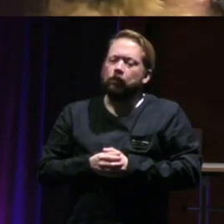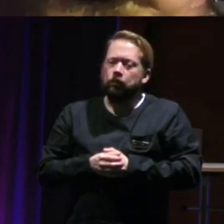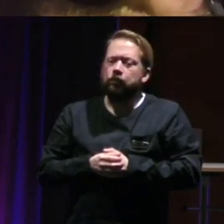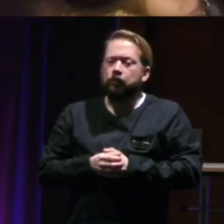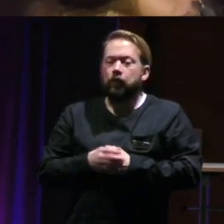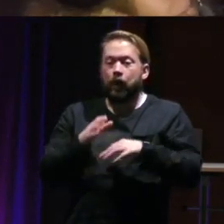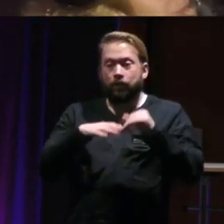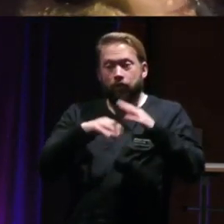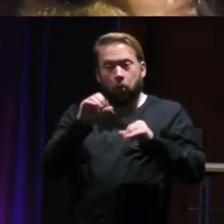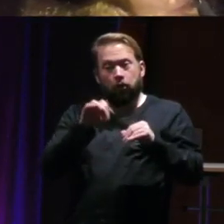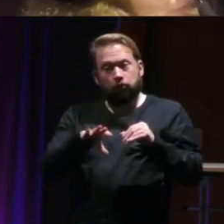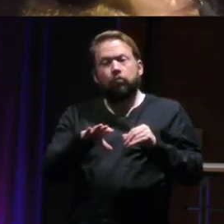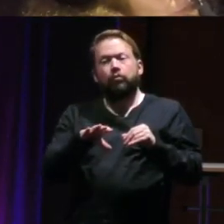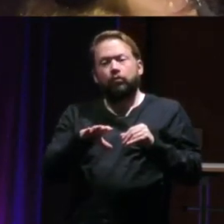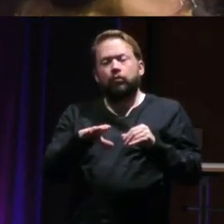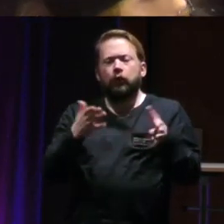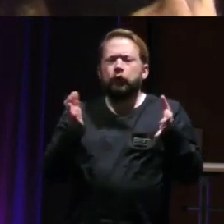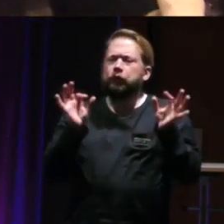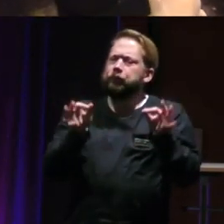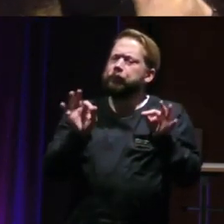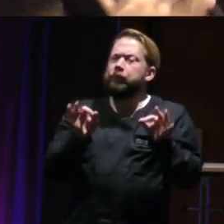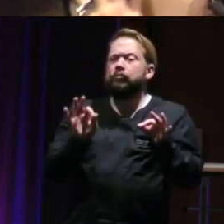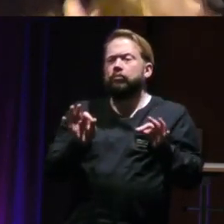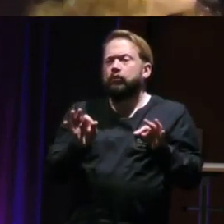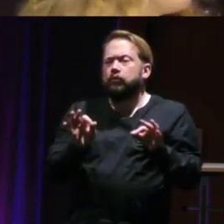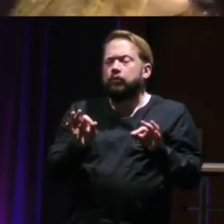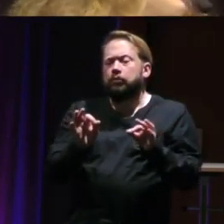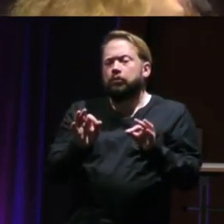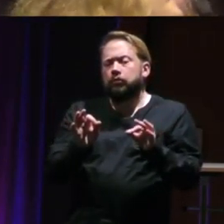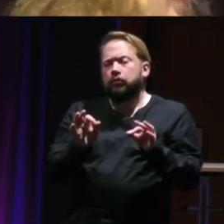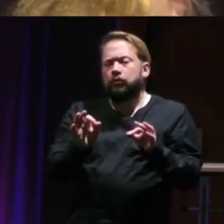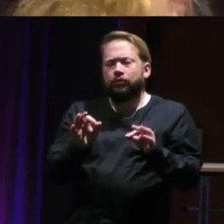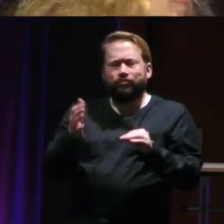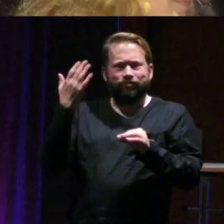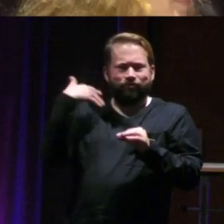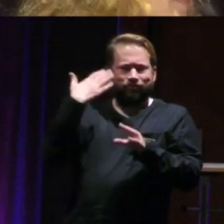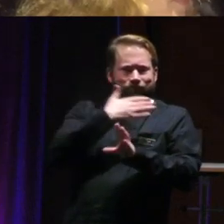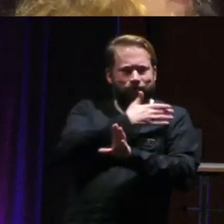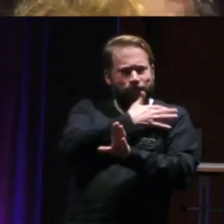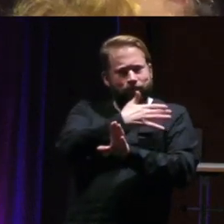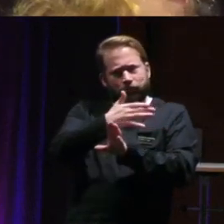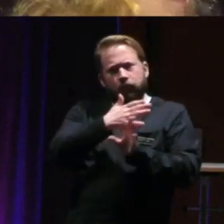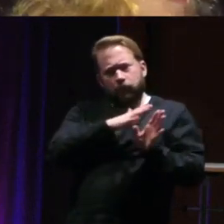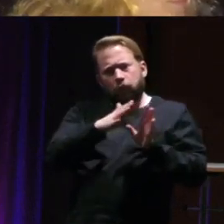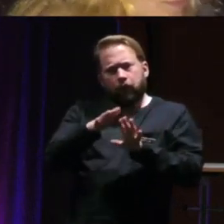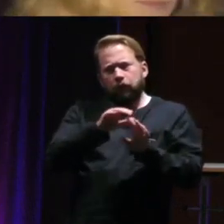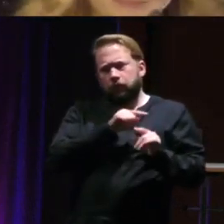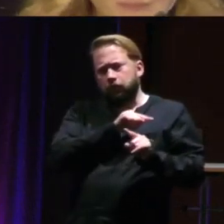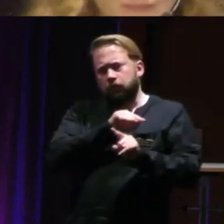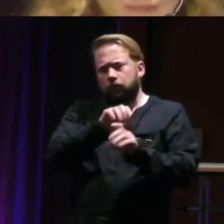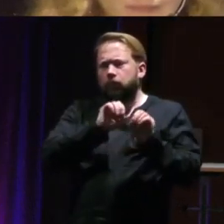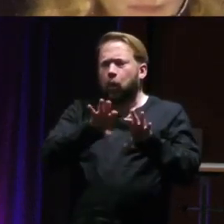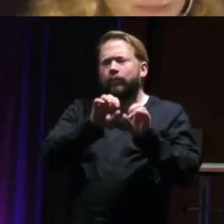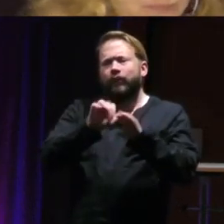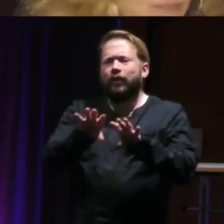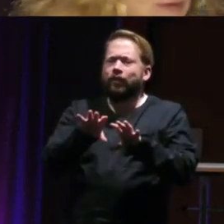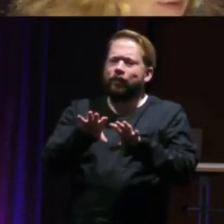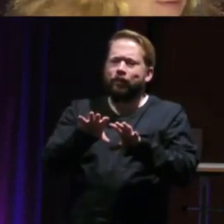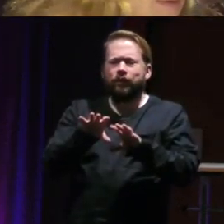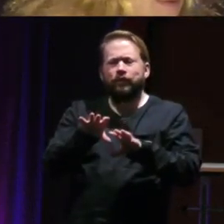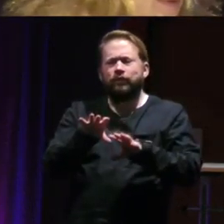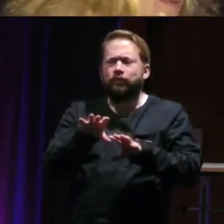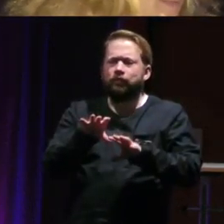of the past. Mm. So it's the rats in the mausoleum, they're revived somehow. Mm-hmm. And